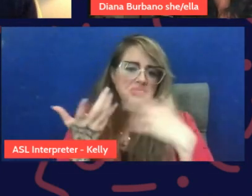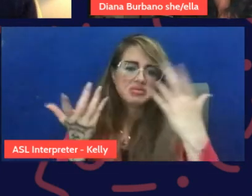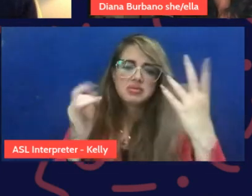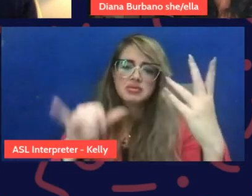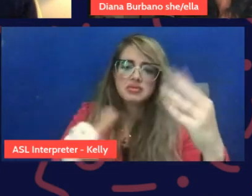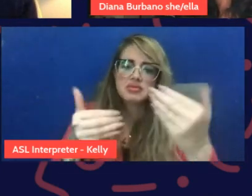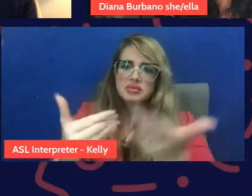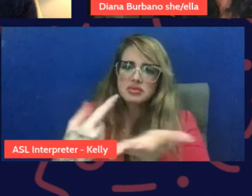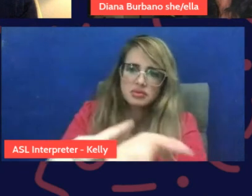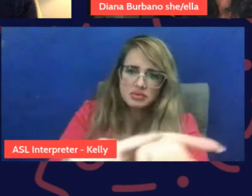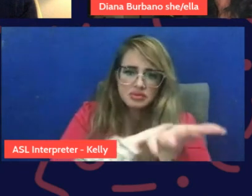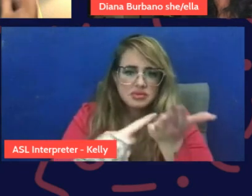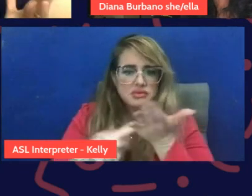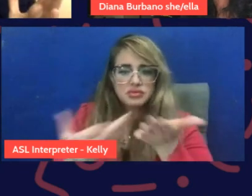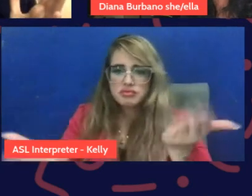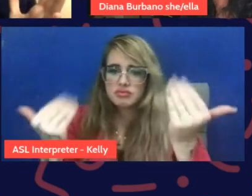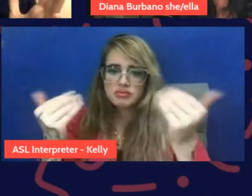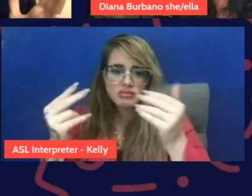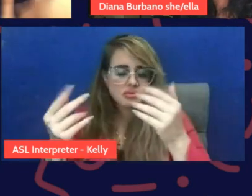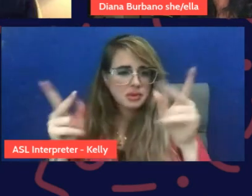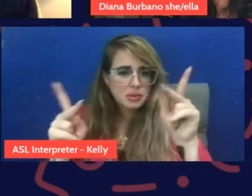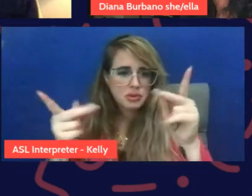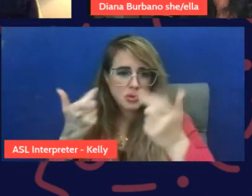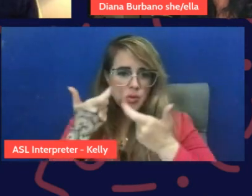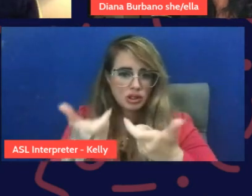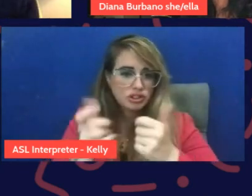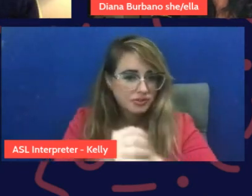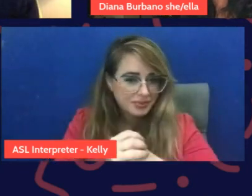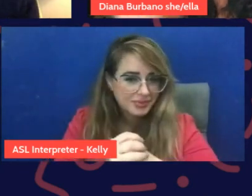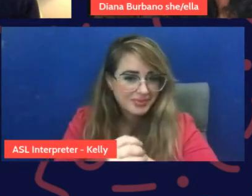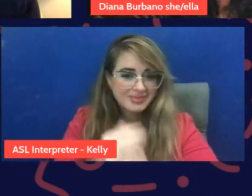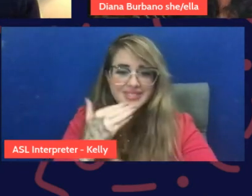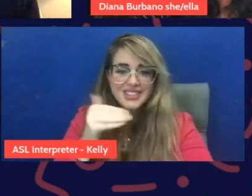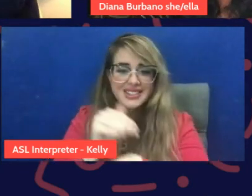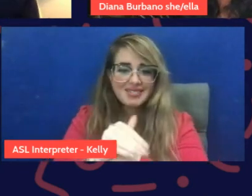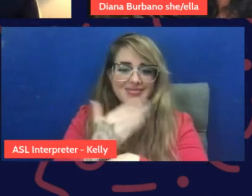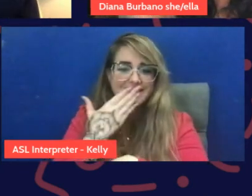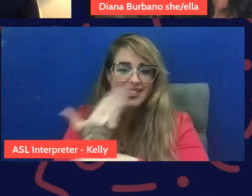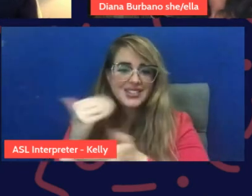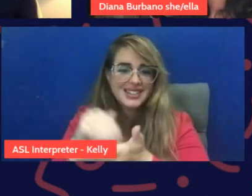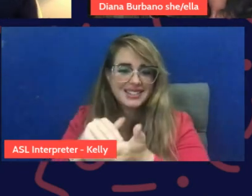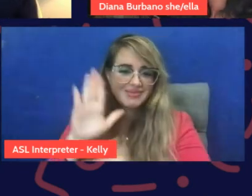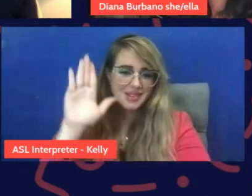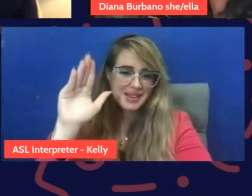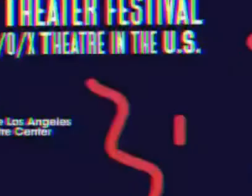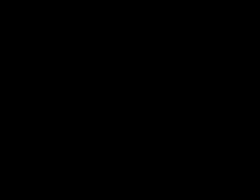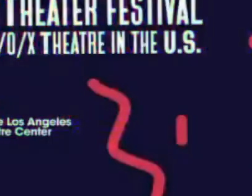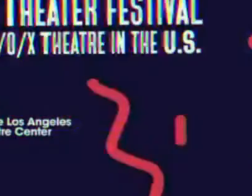conversations and these productions. Good night, everyone. Thanks again. Bye.